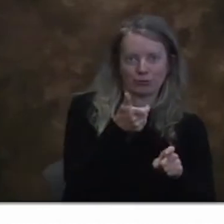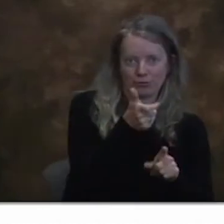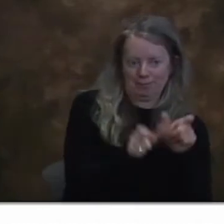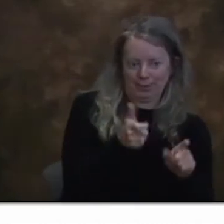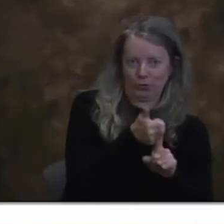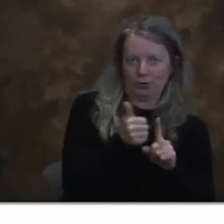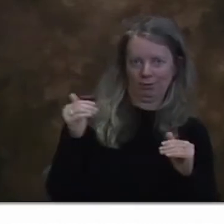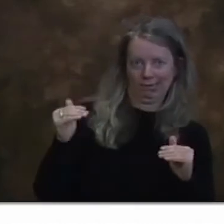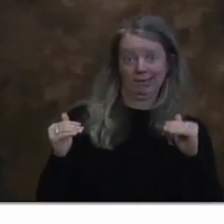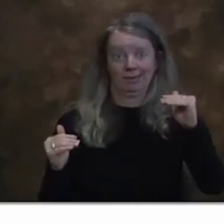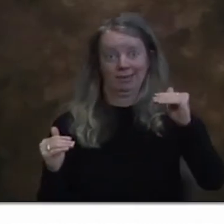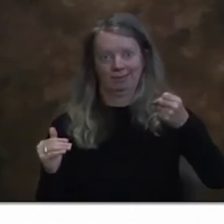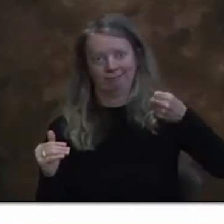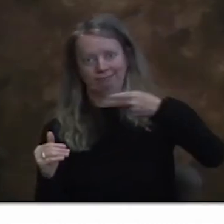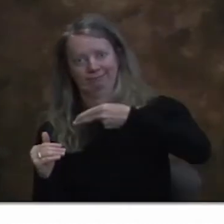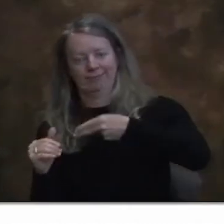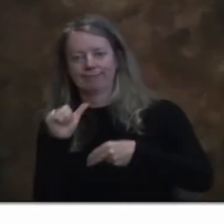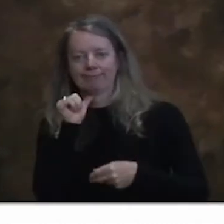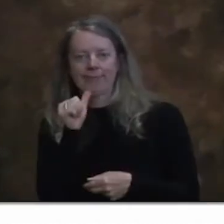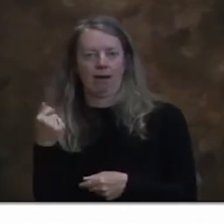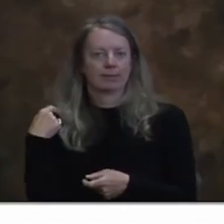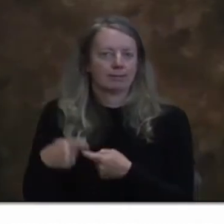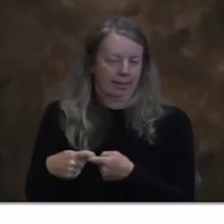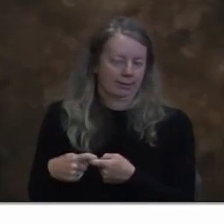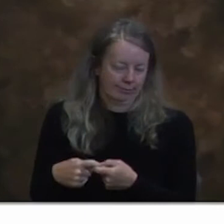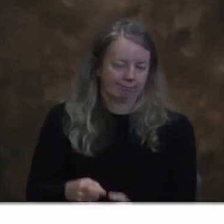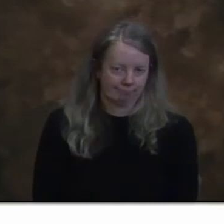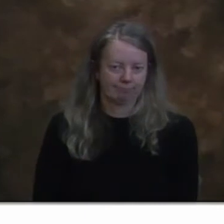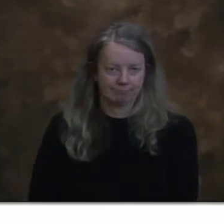least one dose compared to non-Hispanic.